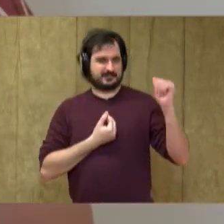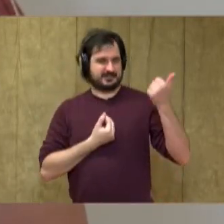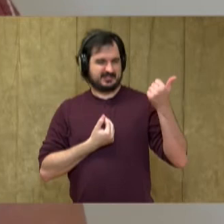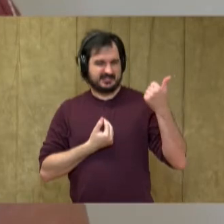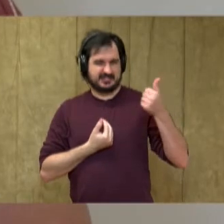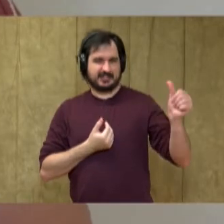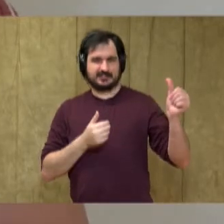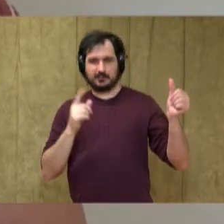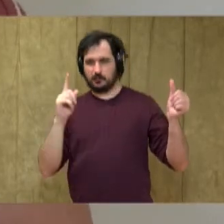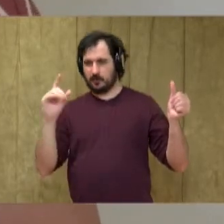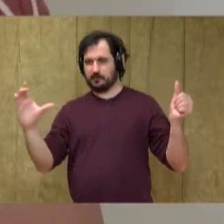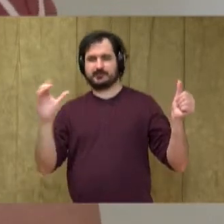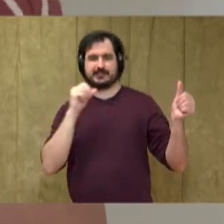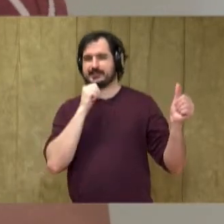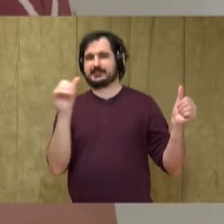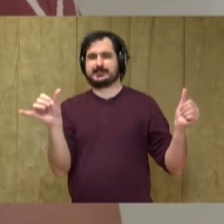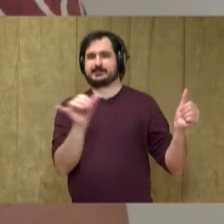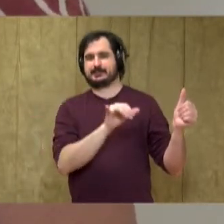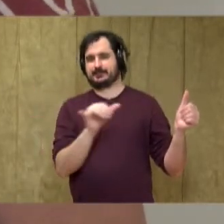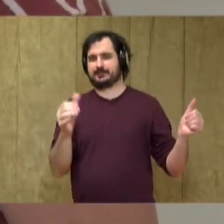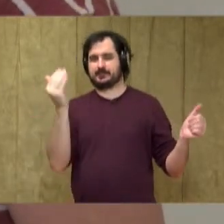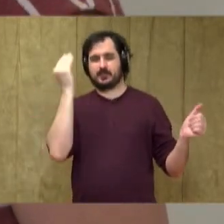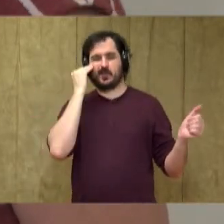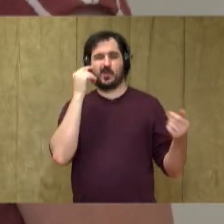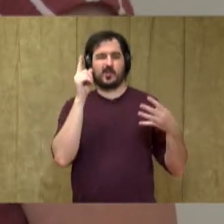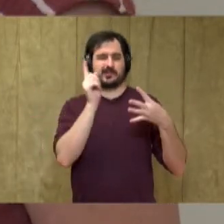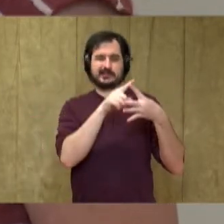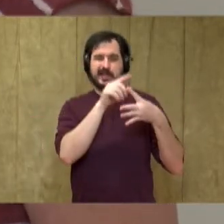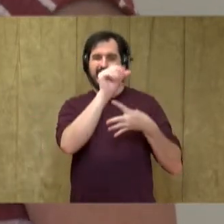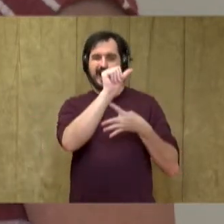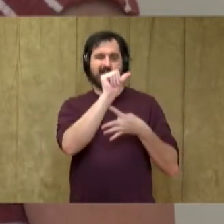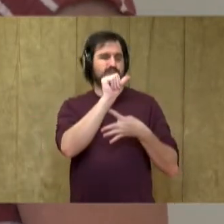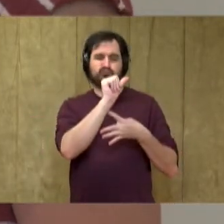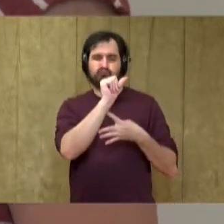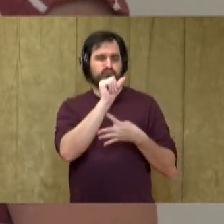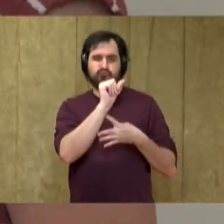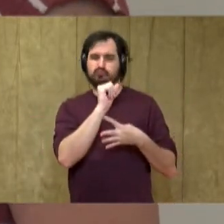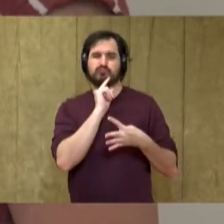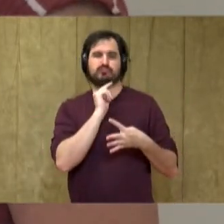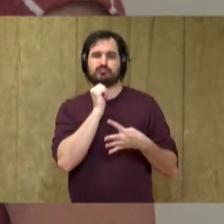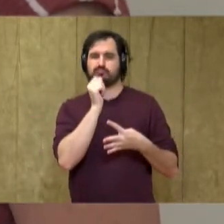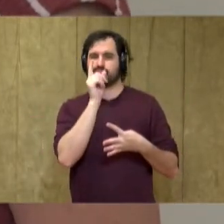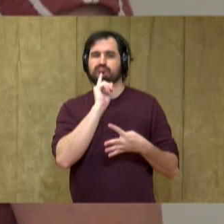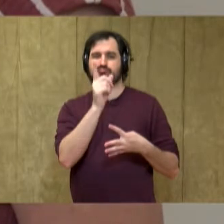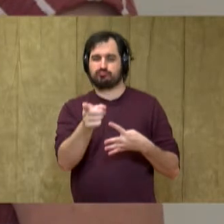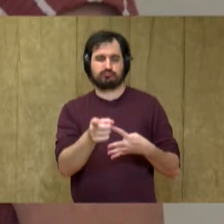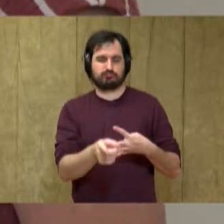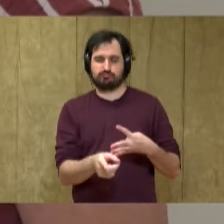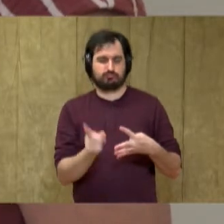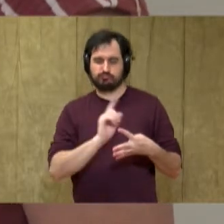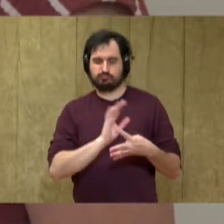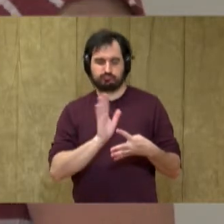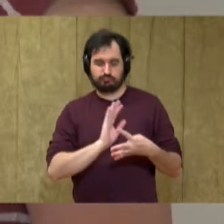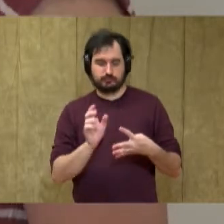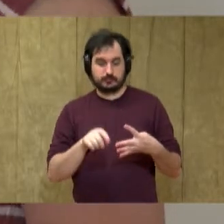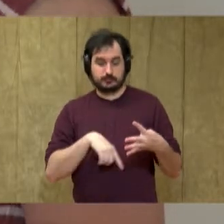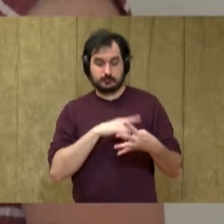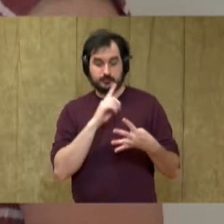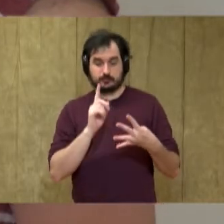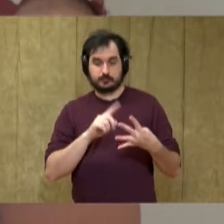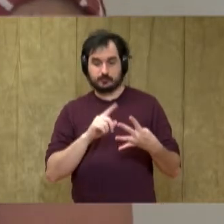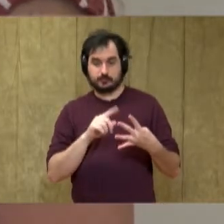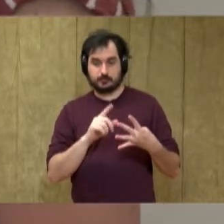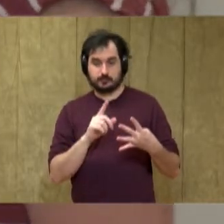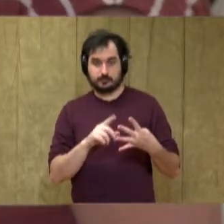the same. So we know A is not true. Let's look at the next one. Well, is